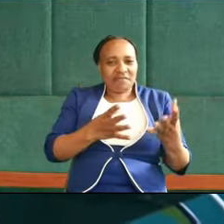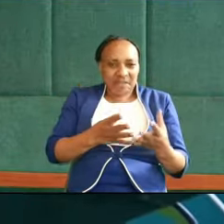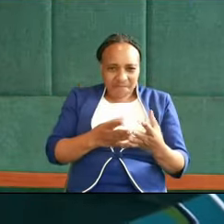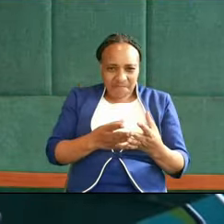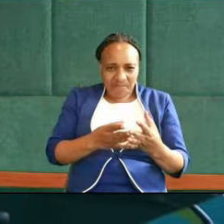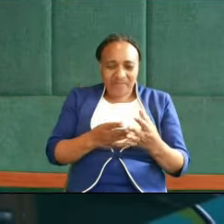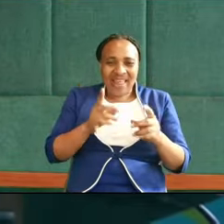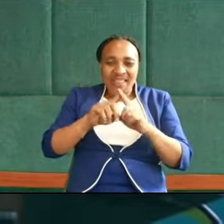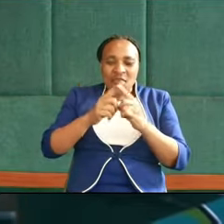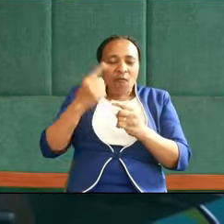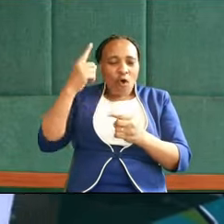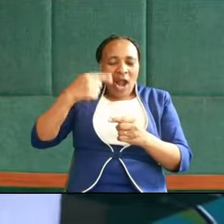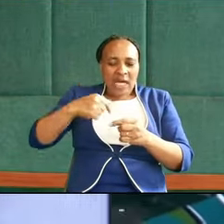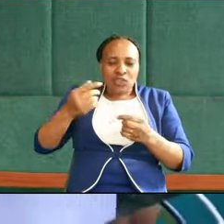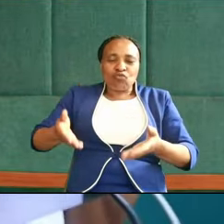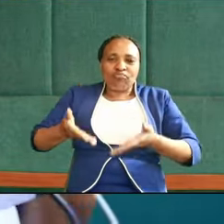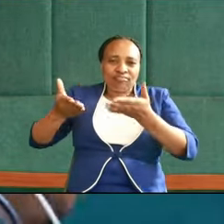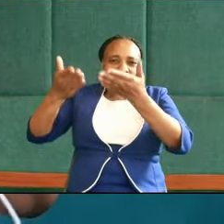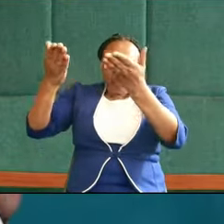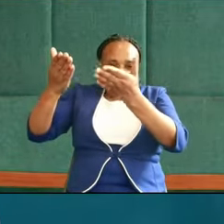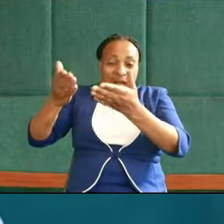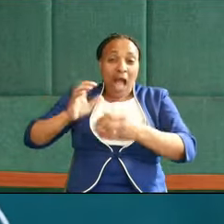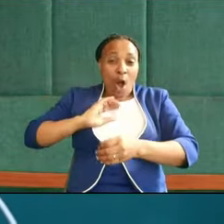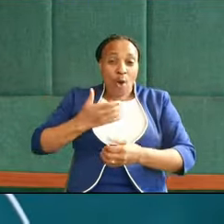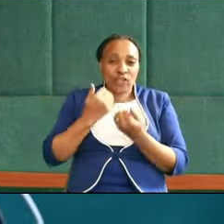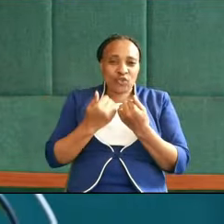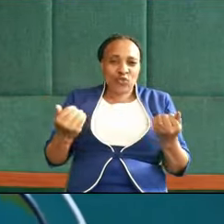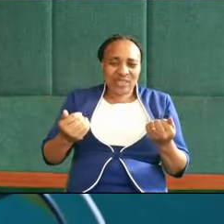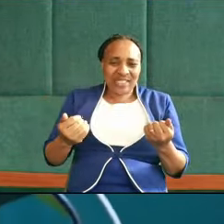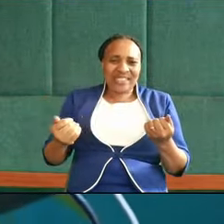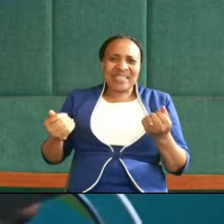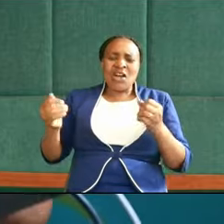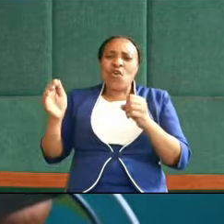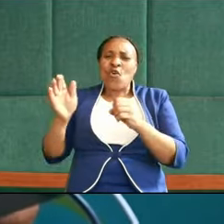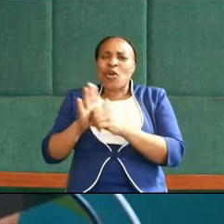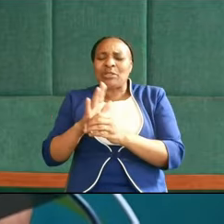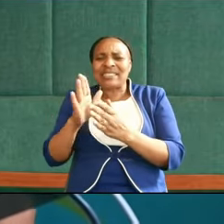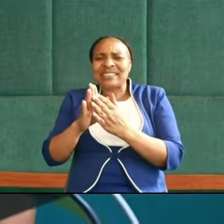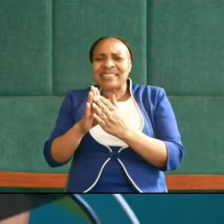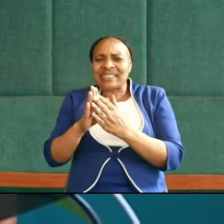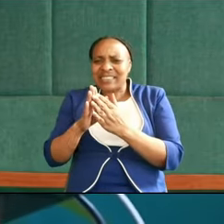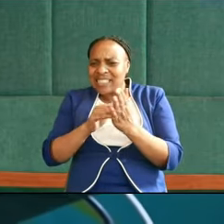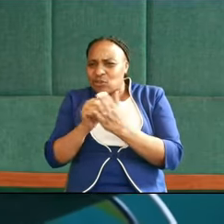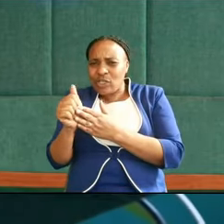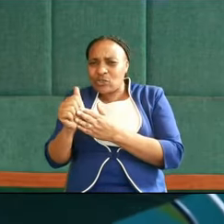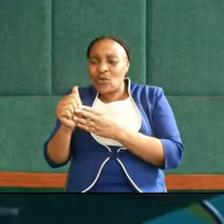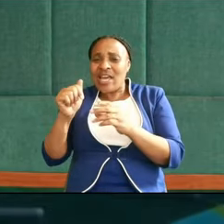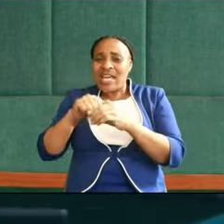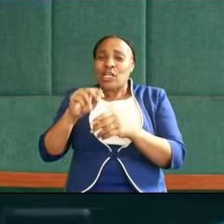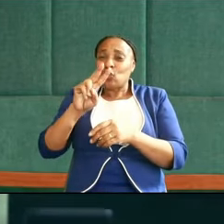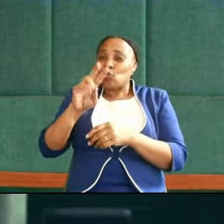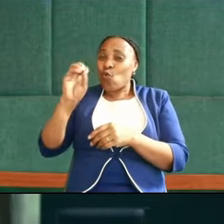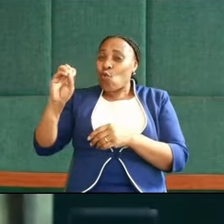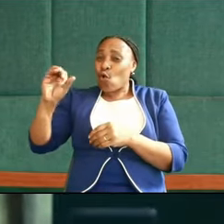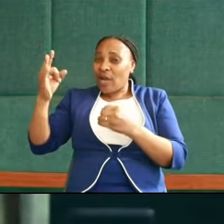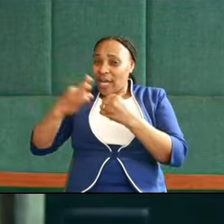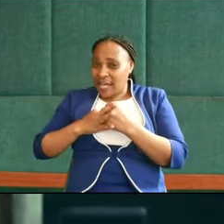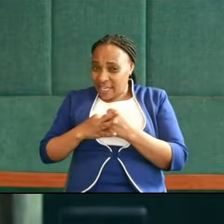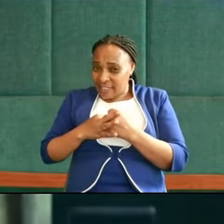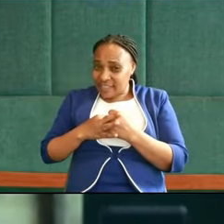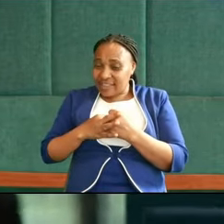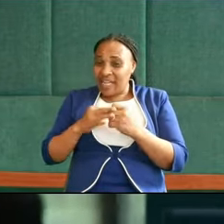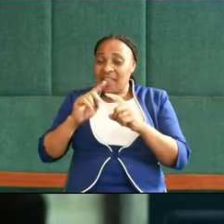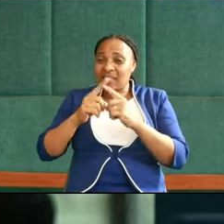for posterity, our children are completely dysfunctional. In 2008, the then General